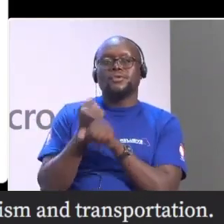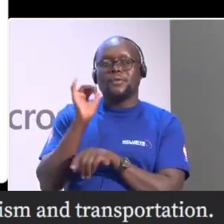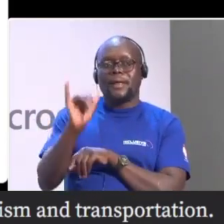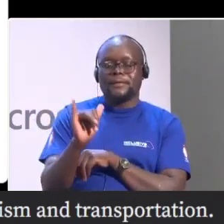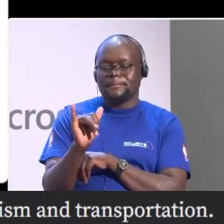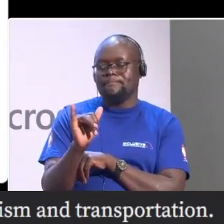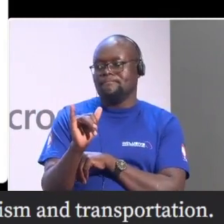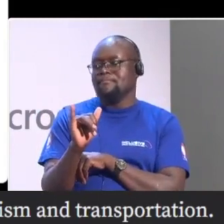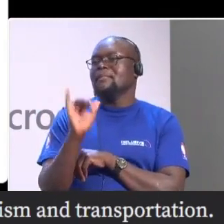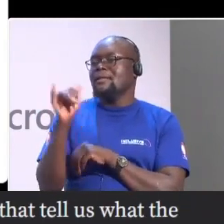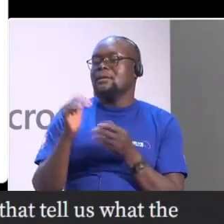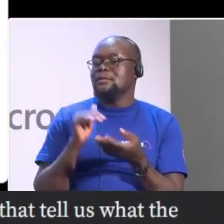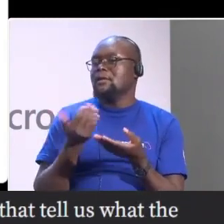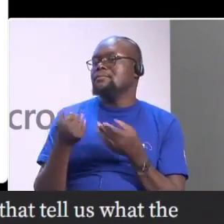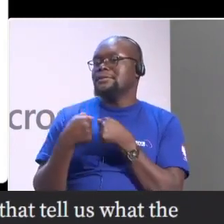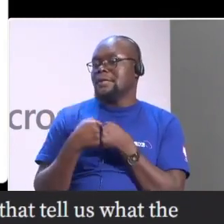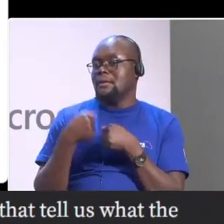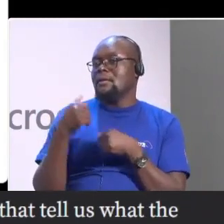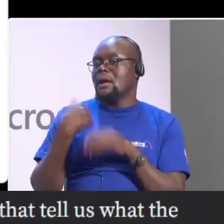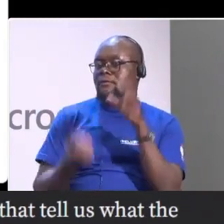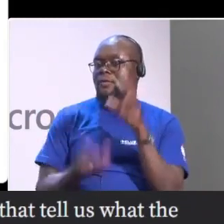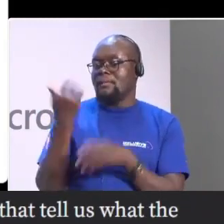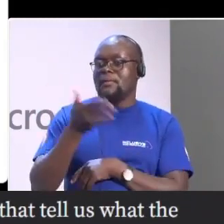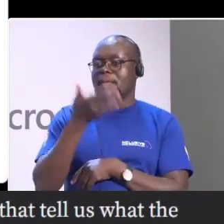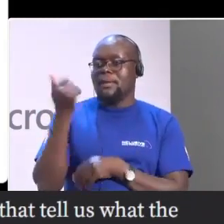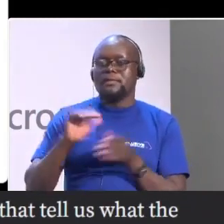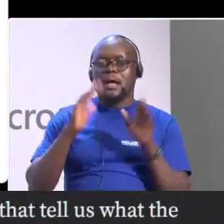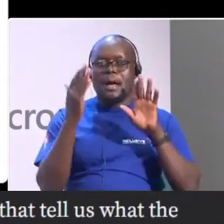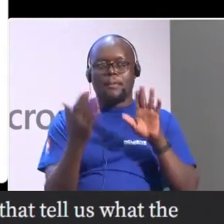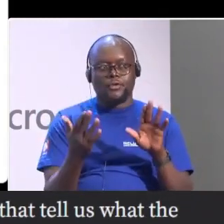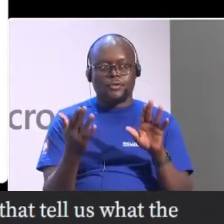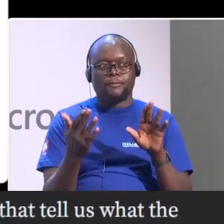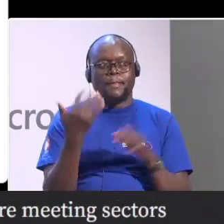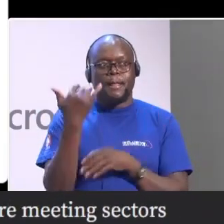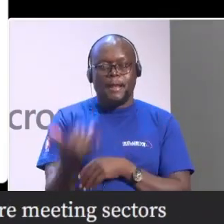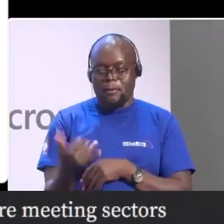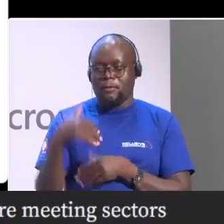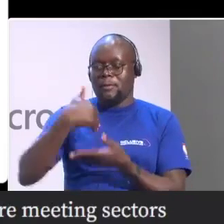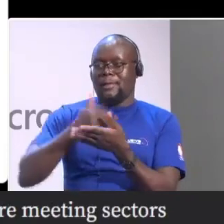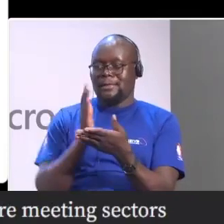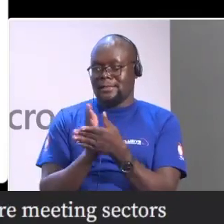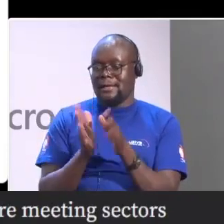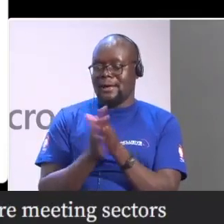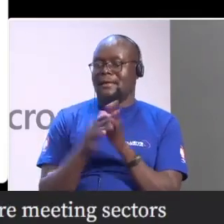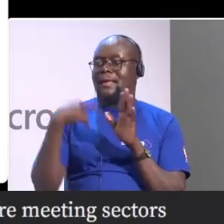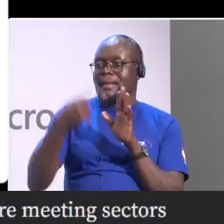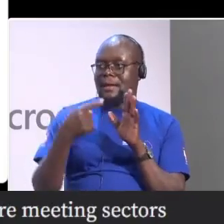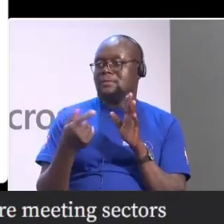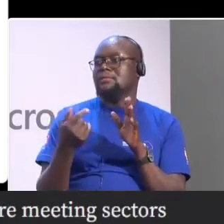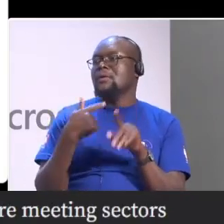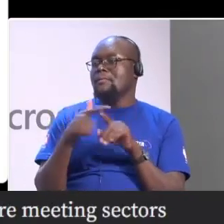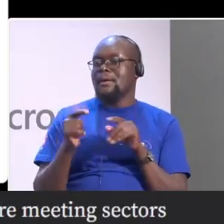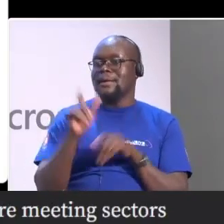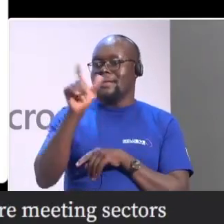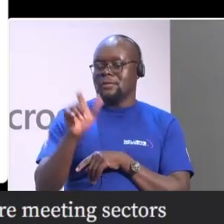a small nonprofit, that can be challenging. So we have to come up with the best approach not only for the sector and industry that we're working with, but the